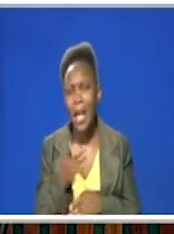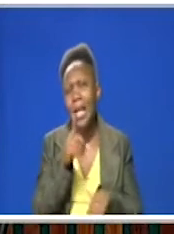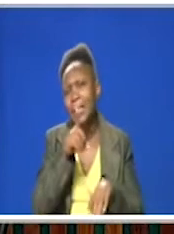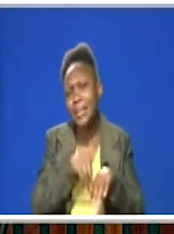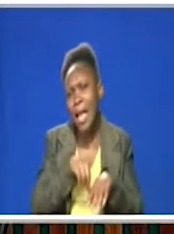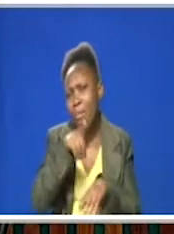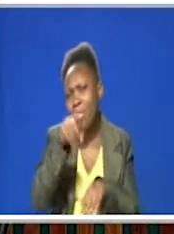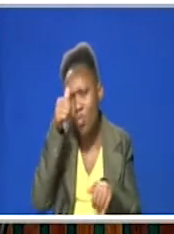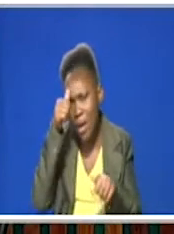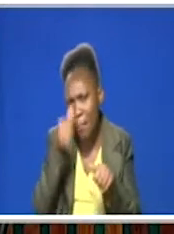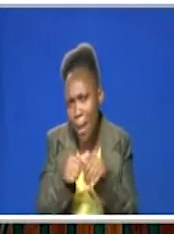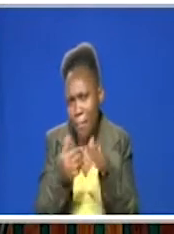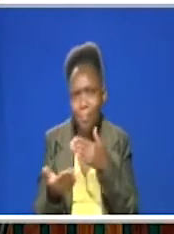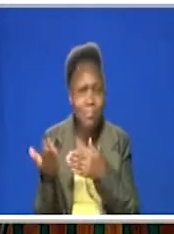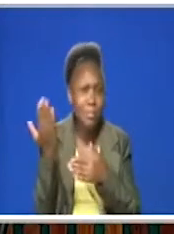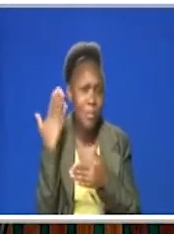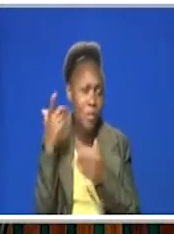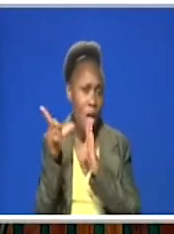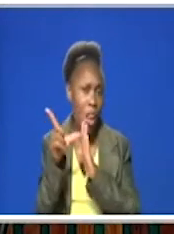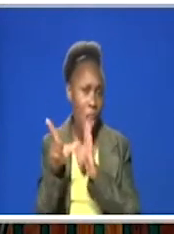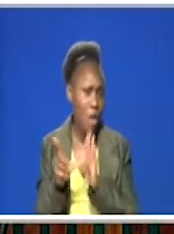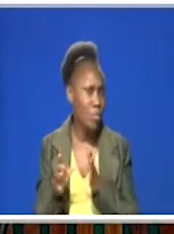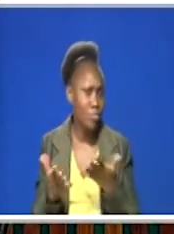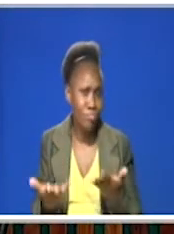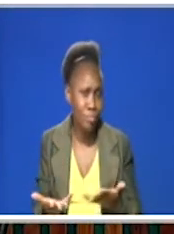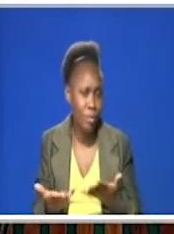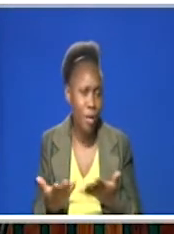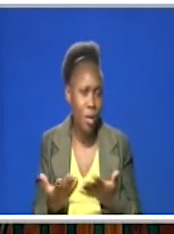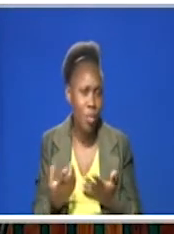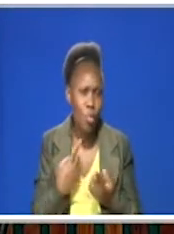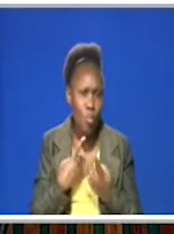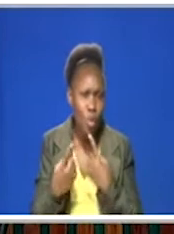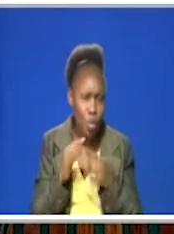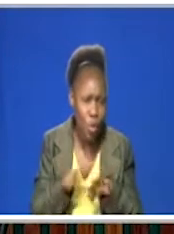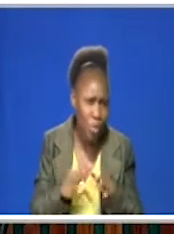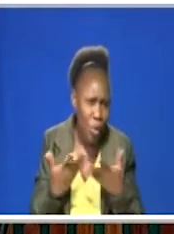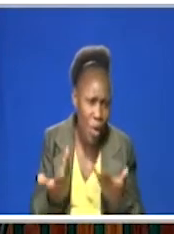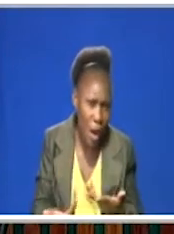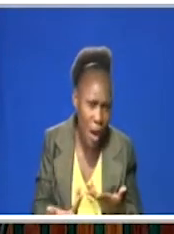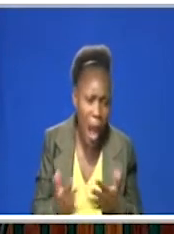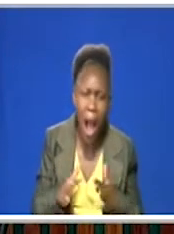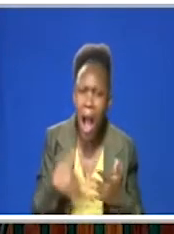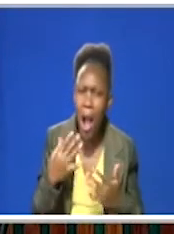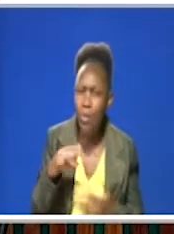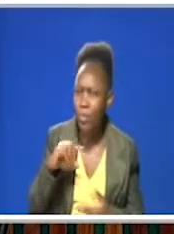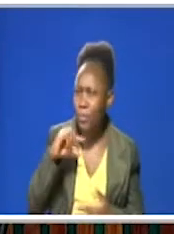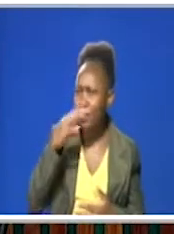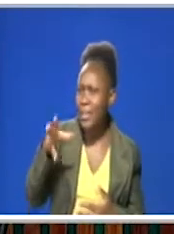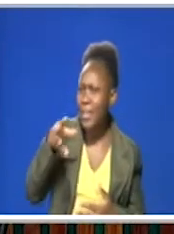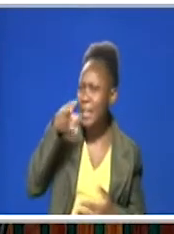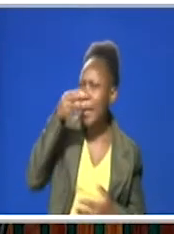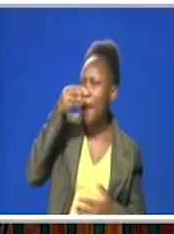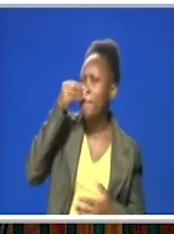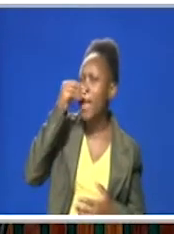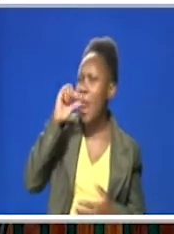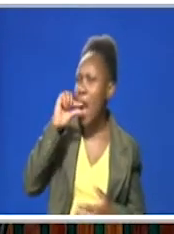remember our last lesson, where we talked about detecting a leaking gas, and we said